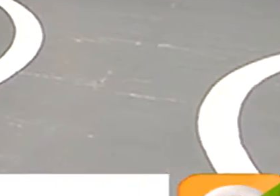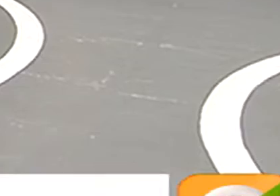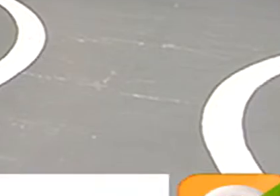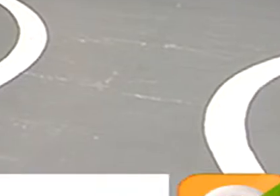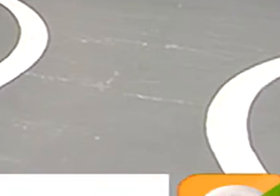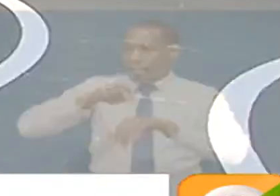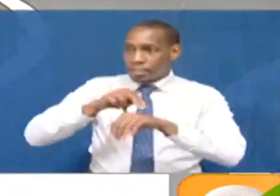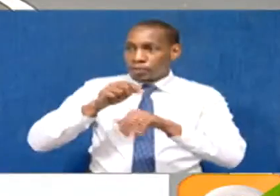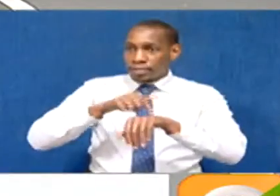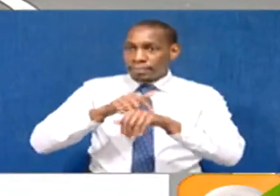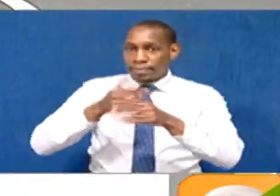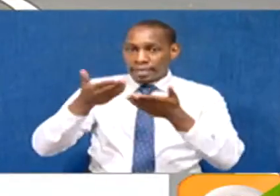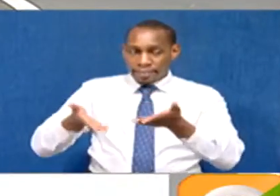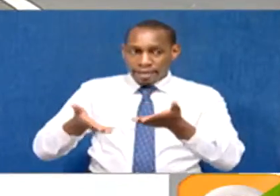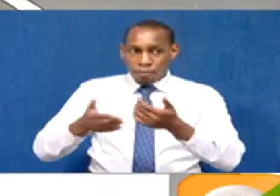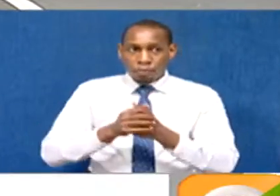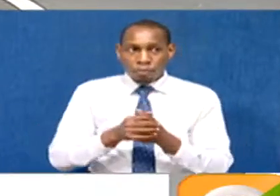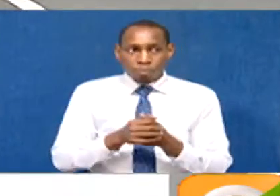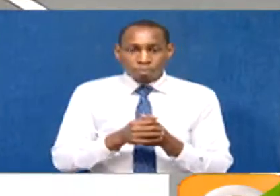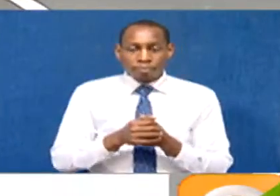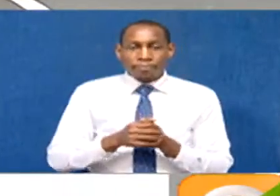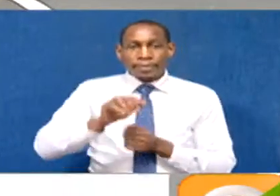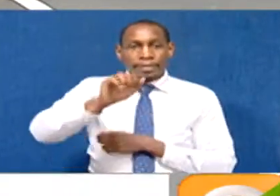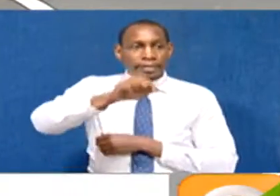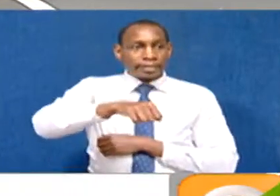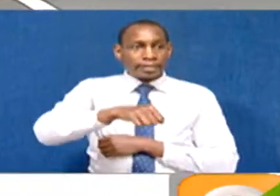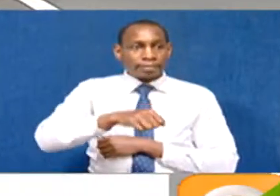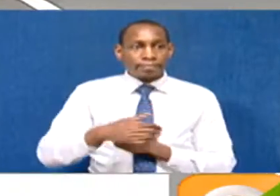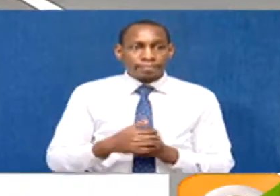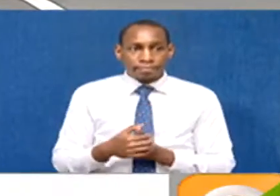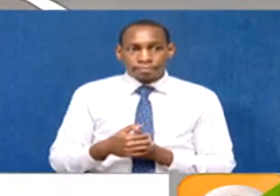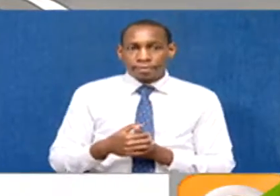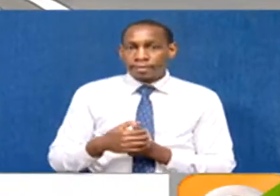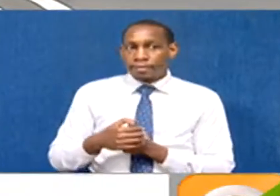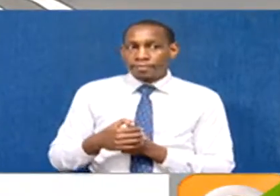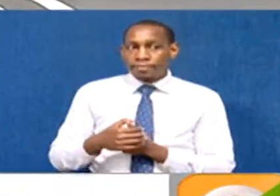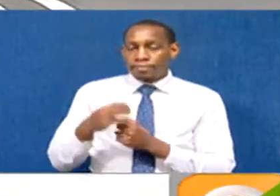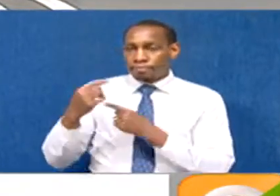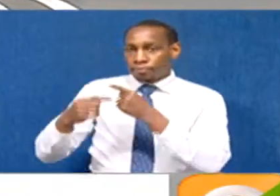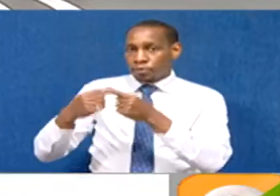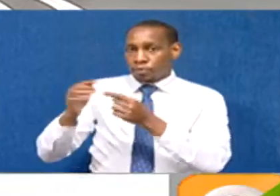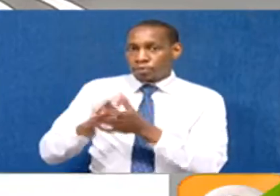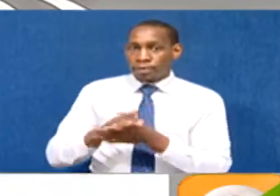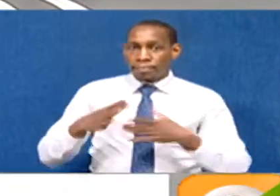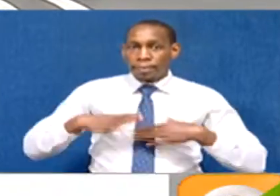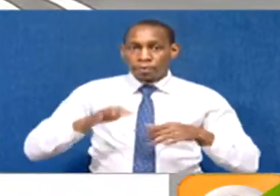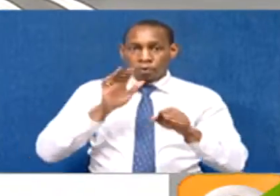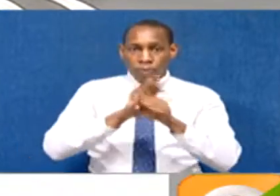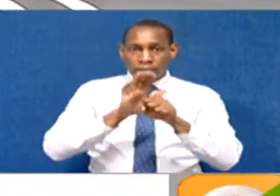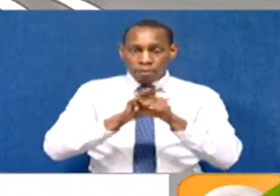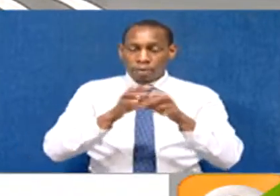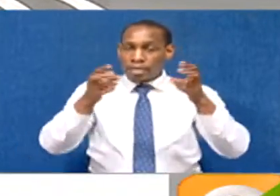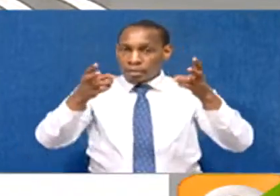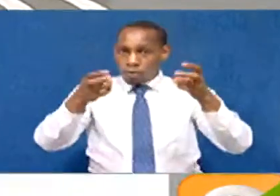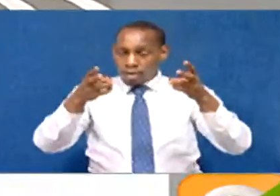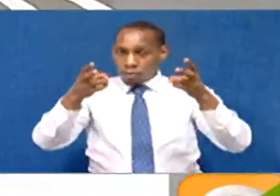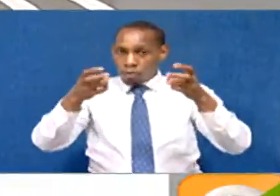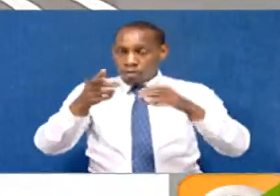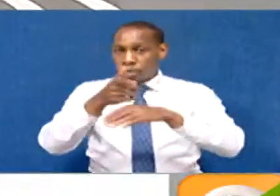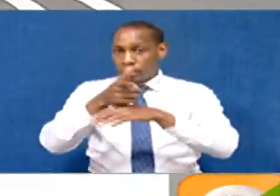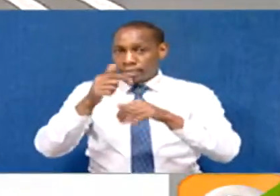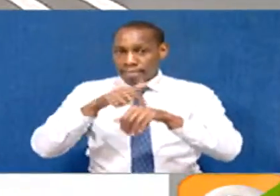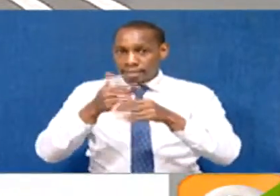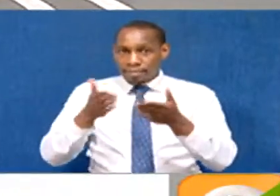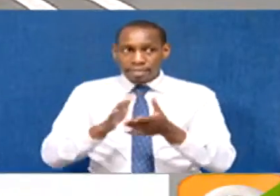nation at this point in time. Yeah. Go on. Millions of people are listening and watching you